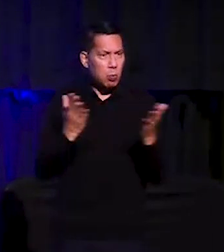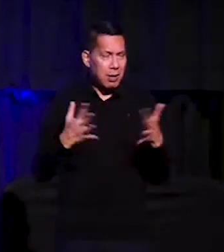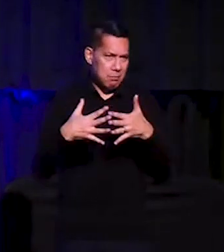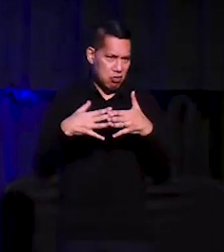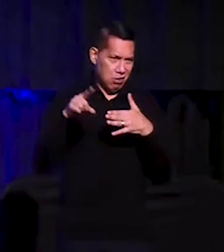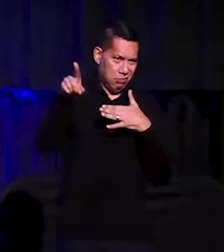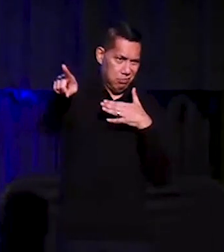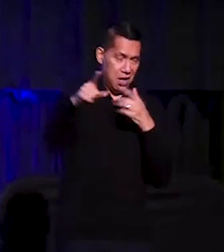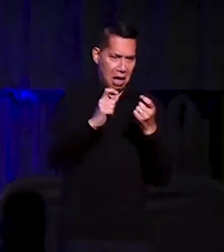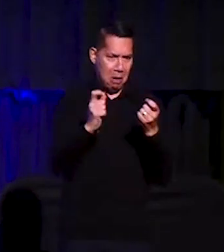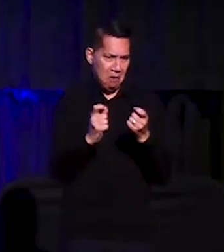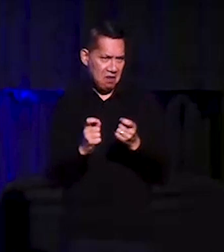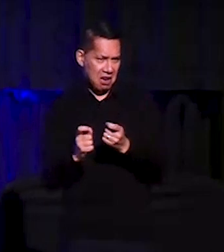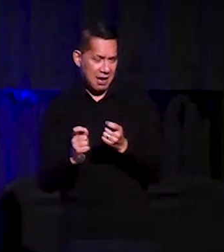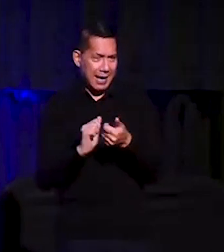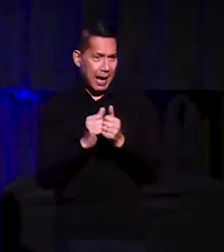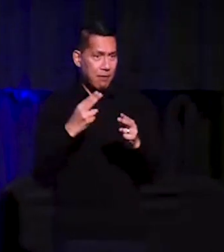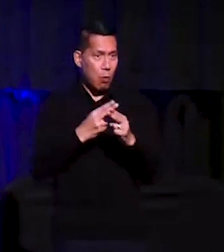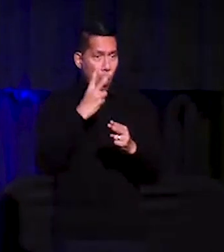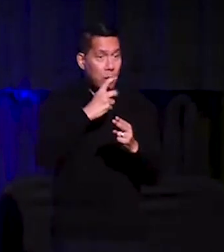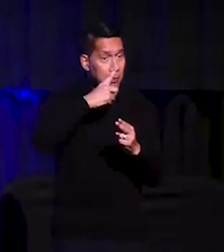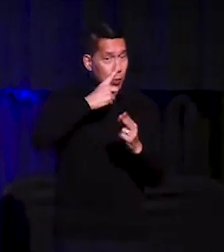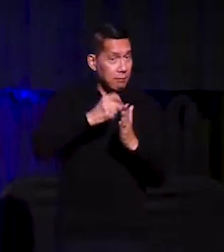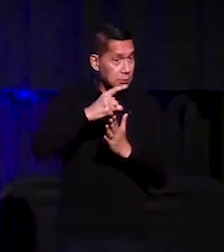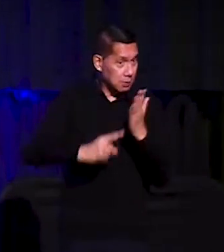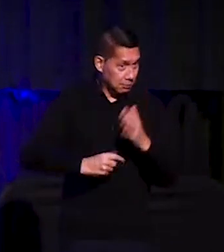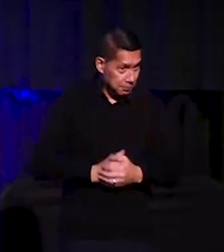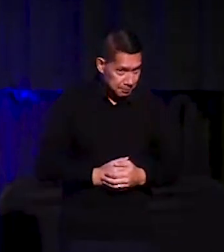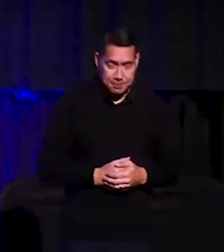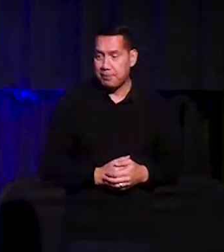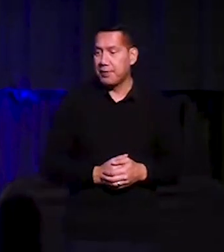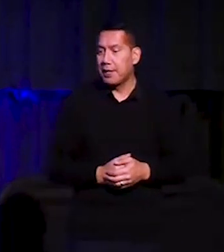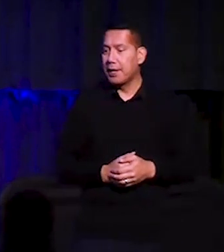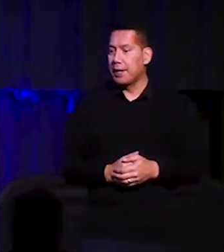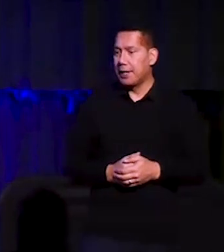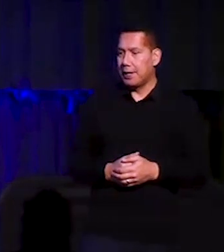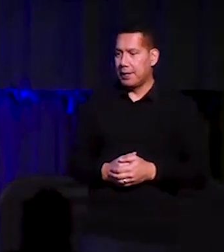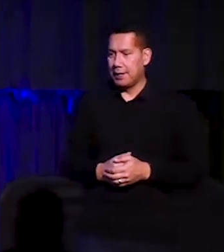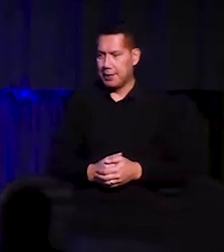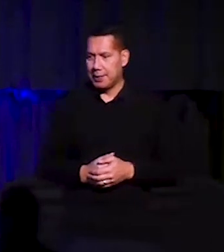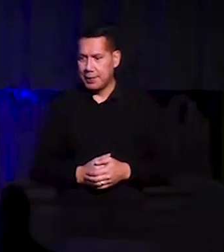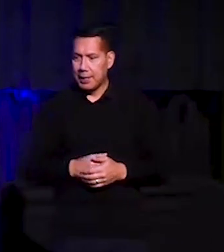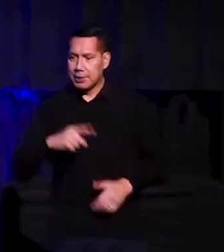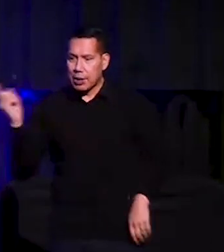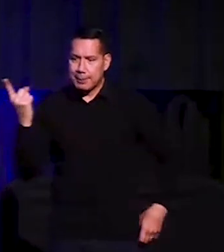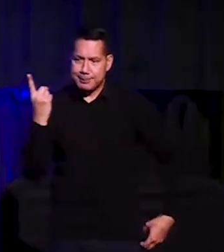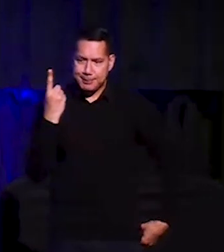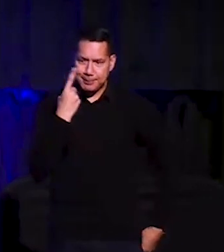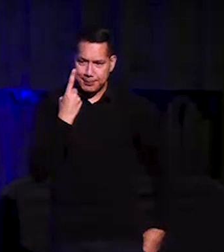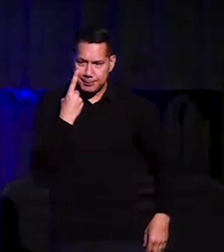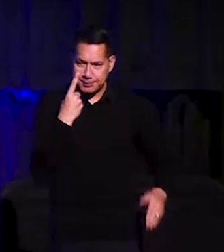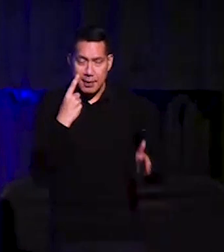that do modify gaming device for veterans with disabilities. So Ken was cracking this one up, and